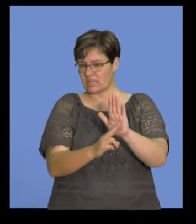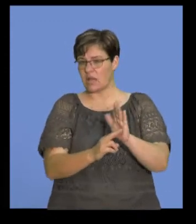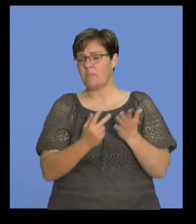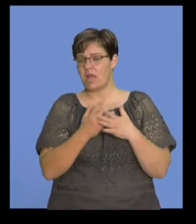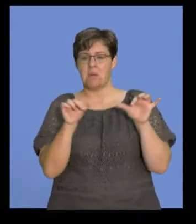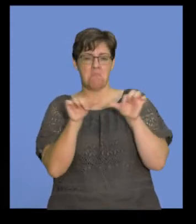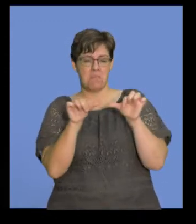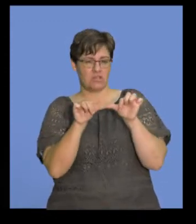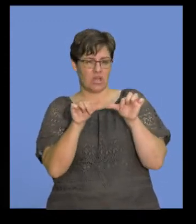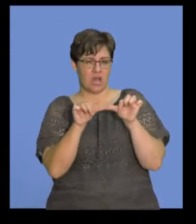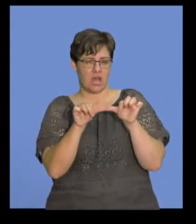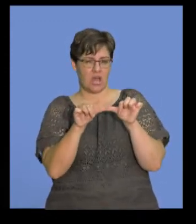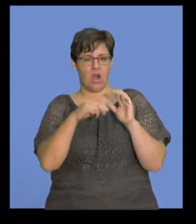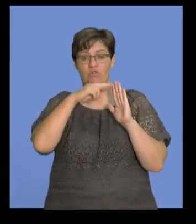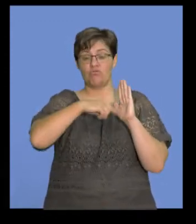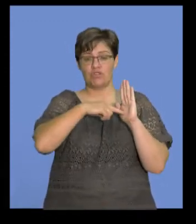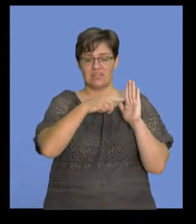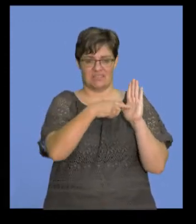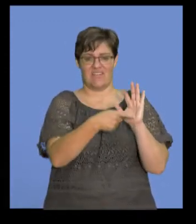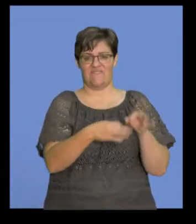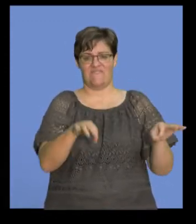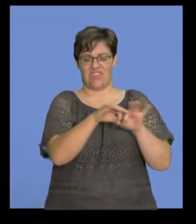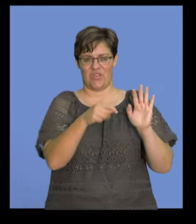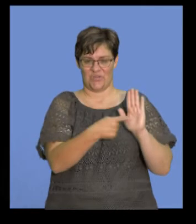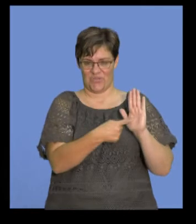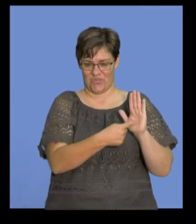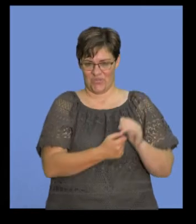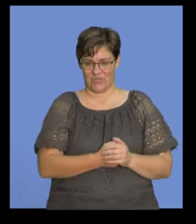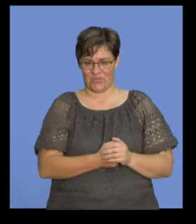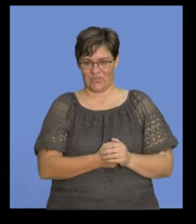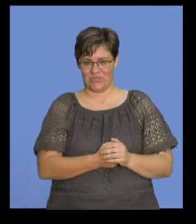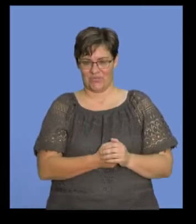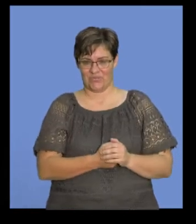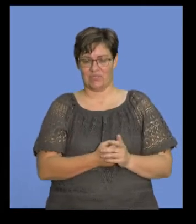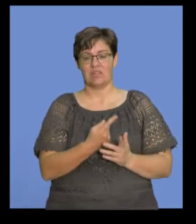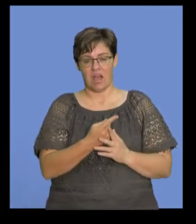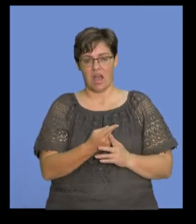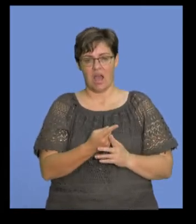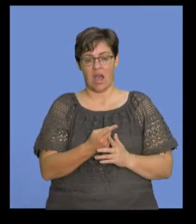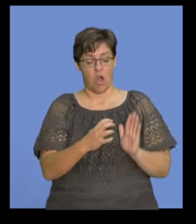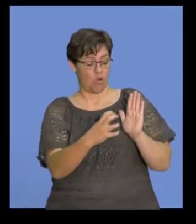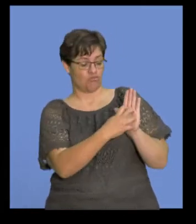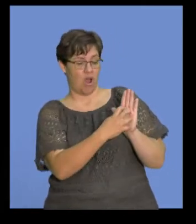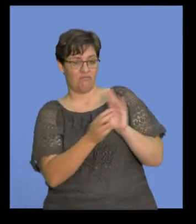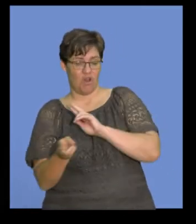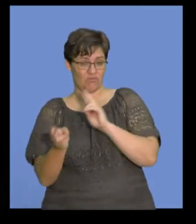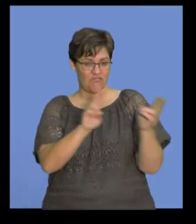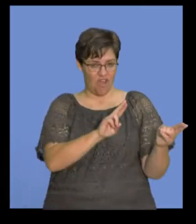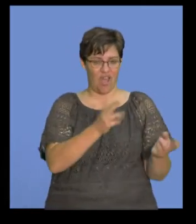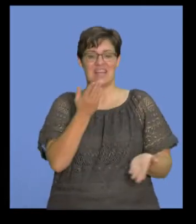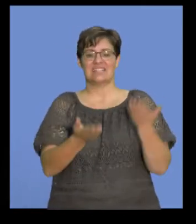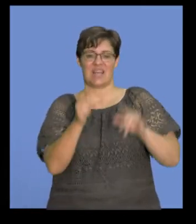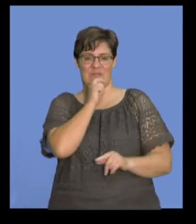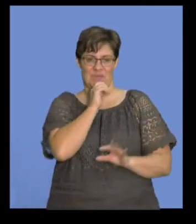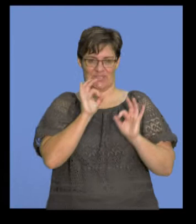we would have to measure that and read that off as a value. So this we call referring to the graph and using the scale.